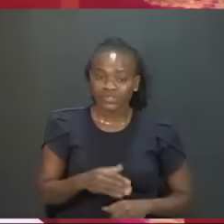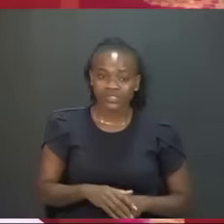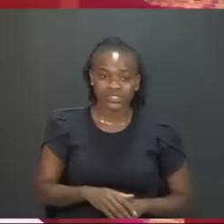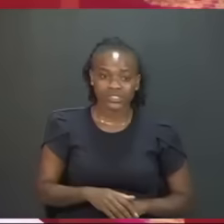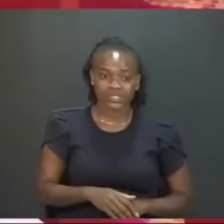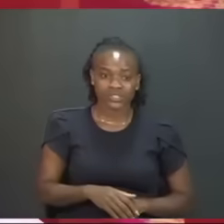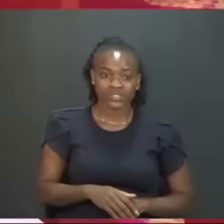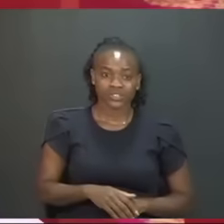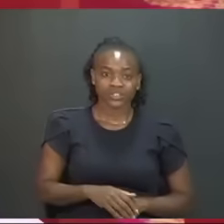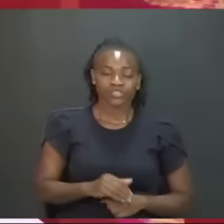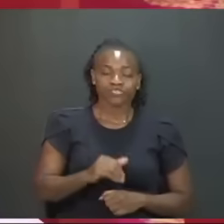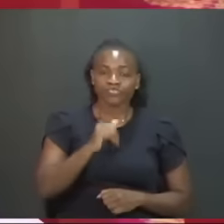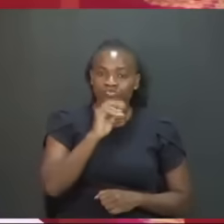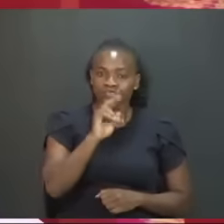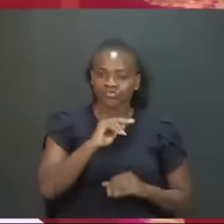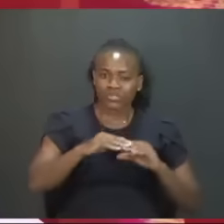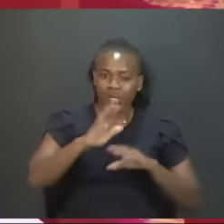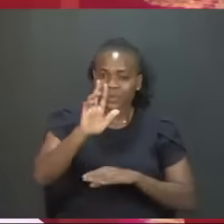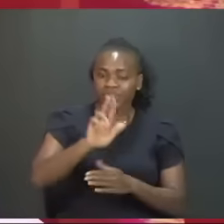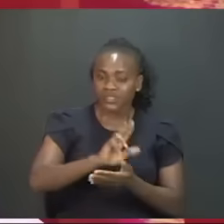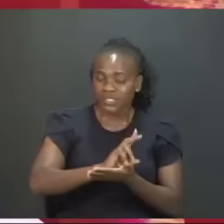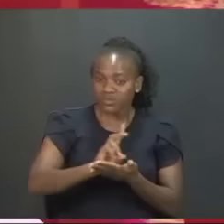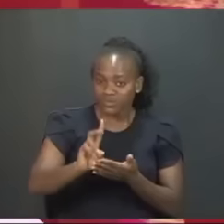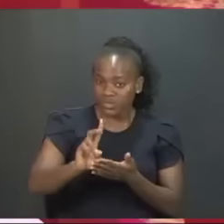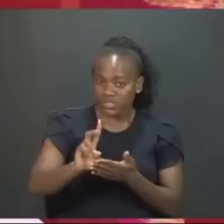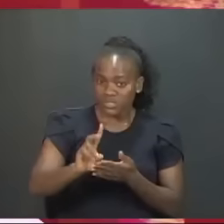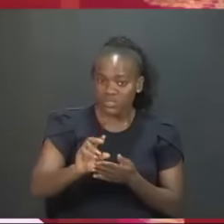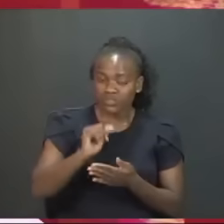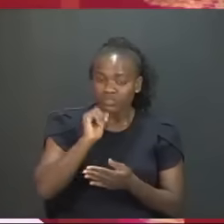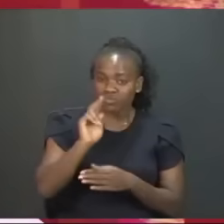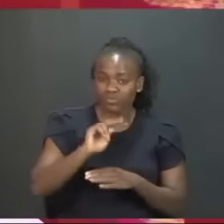more than 3 weeks,